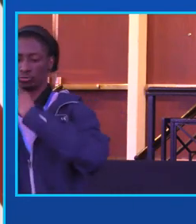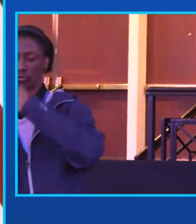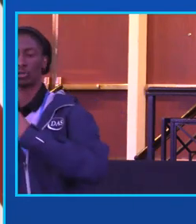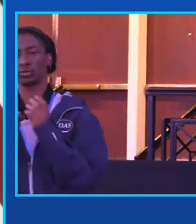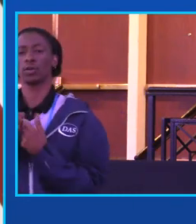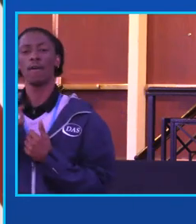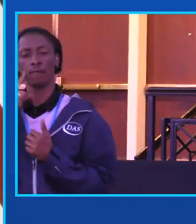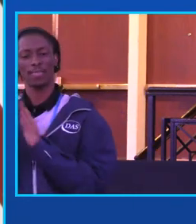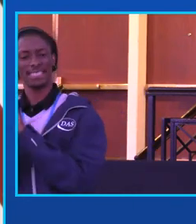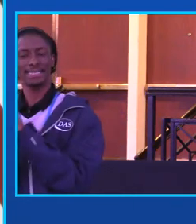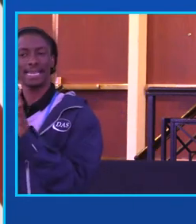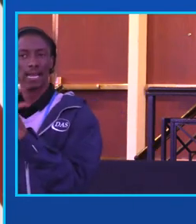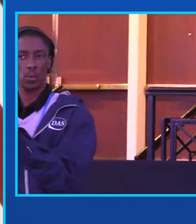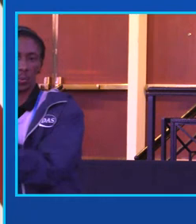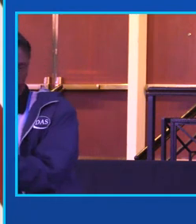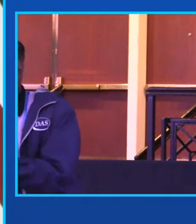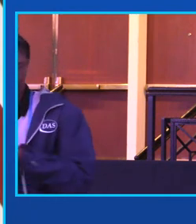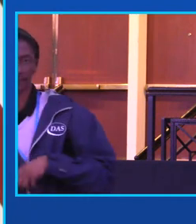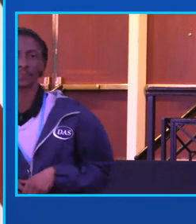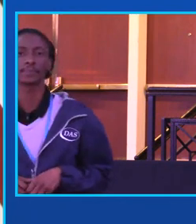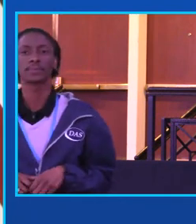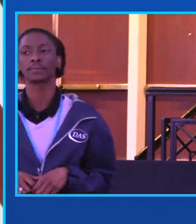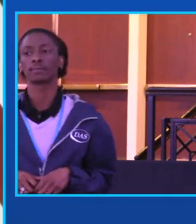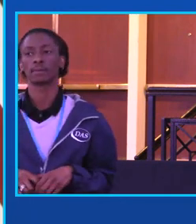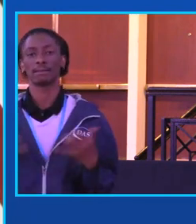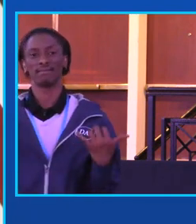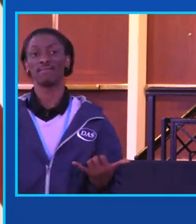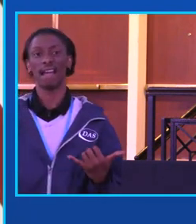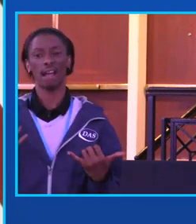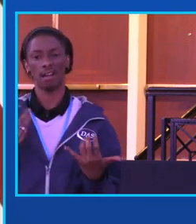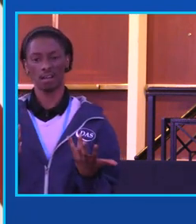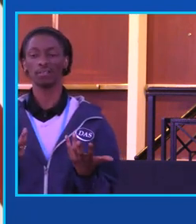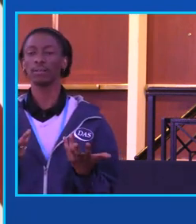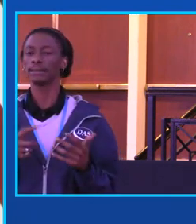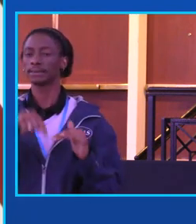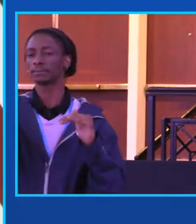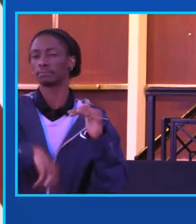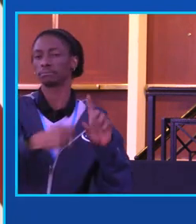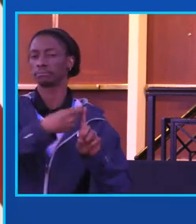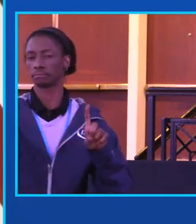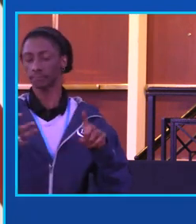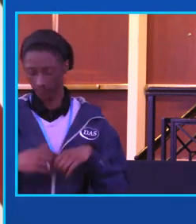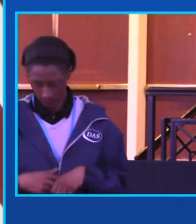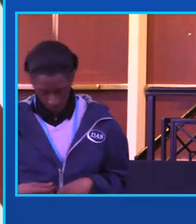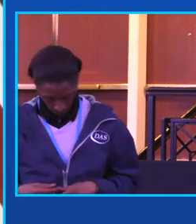states to win elections up and down the ticket. Now let's dig into the details. Next slide.